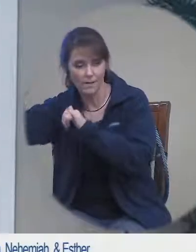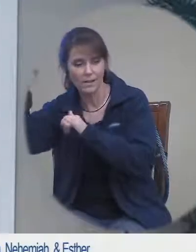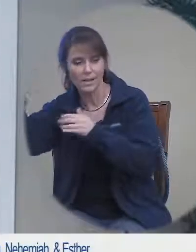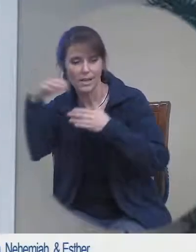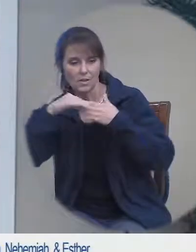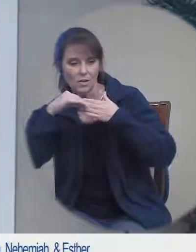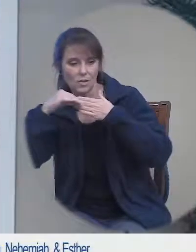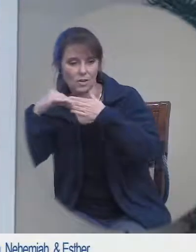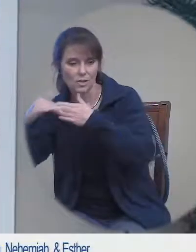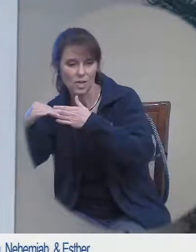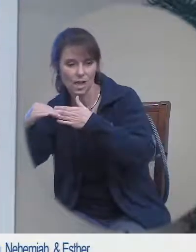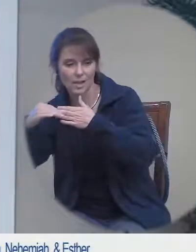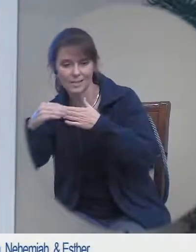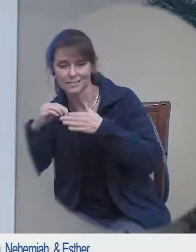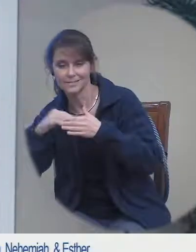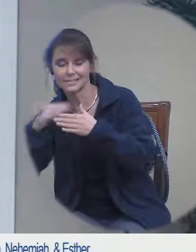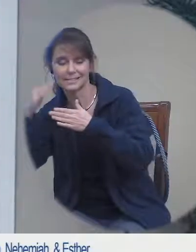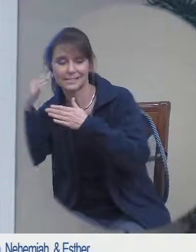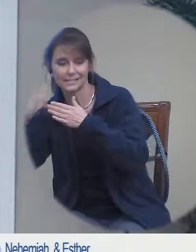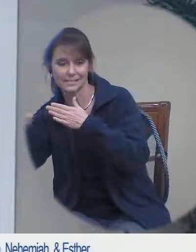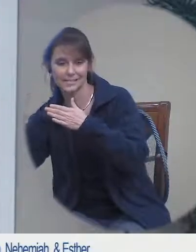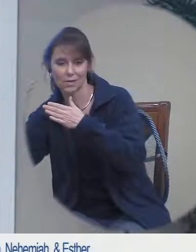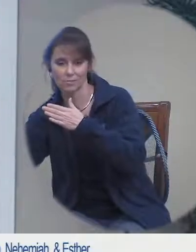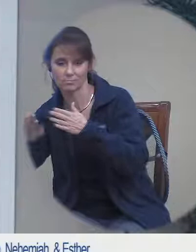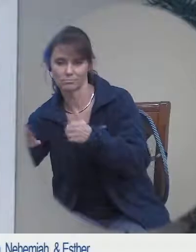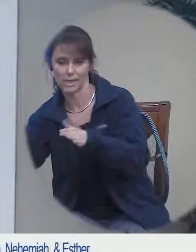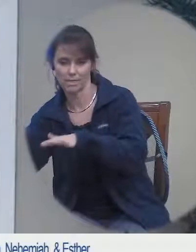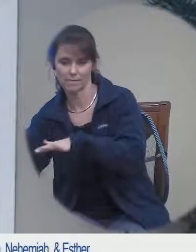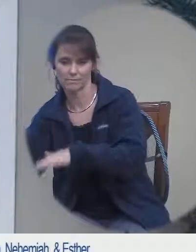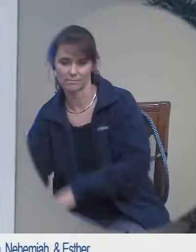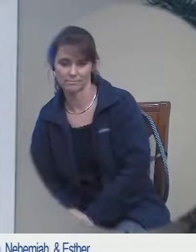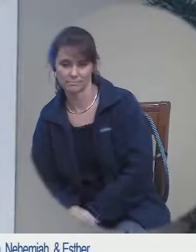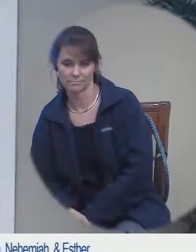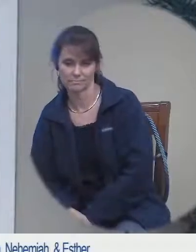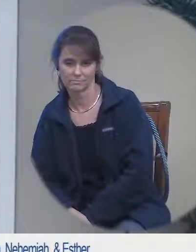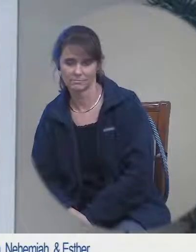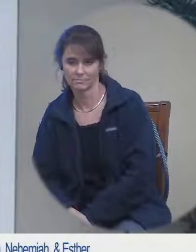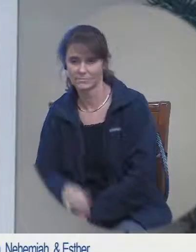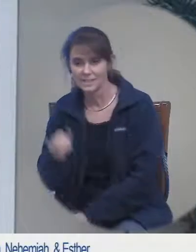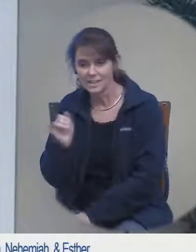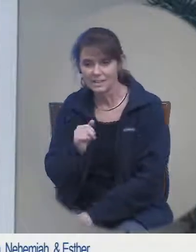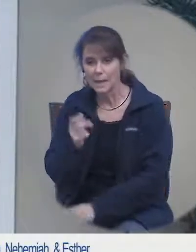us until death." It's just like people were walking around the wall and looked